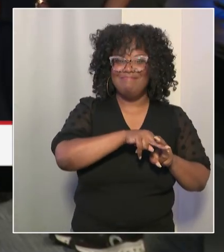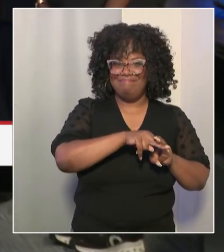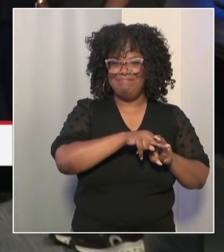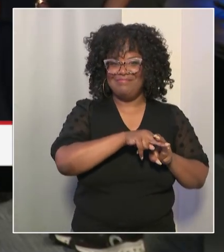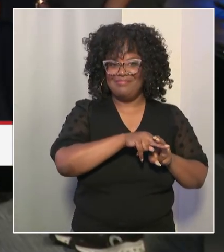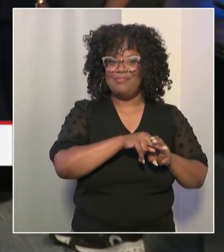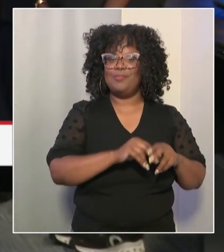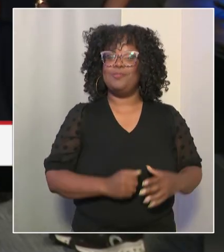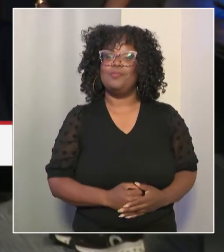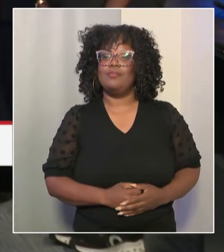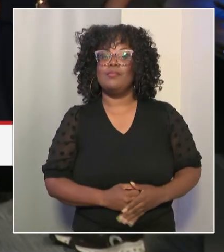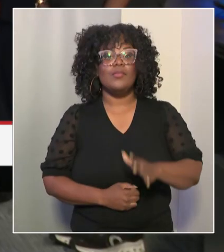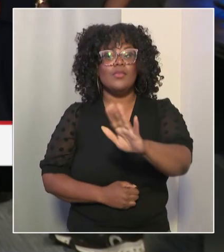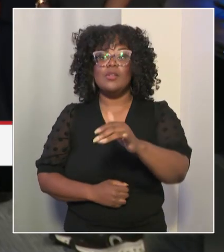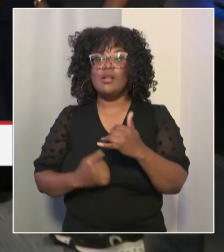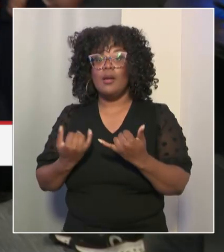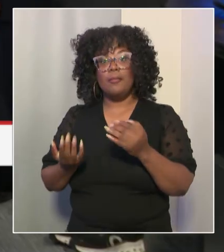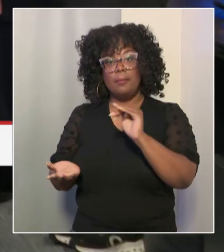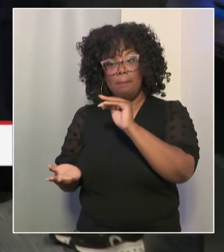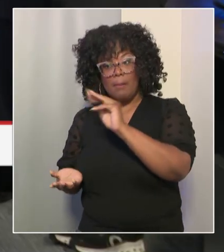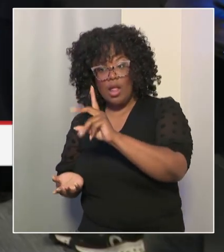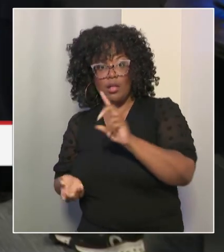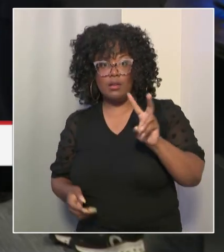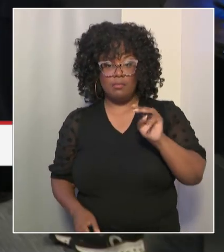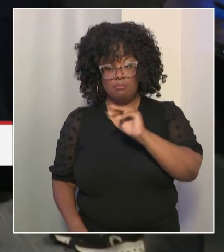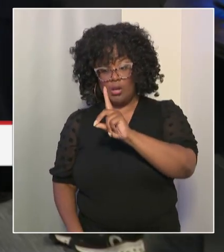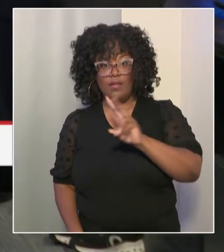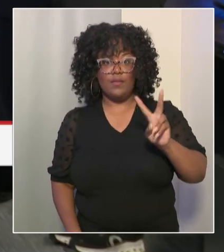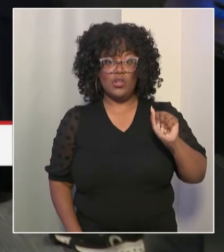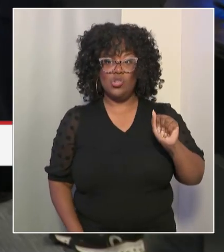region and some of the highest in the nation.